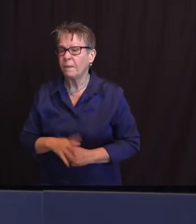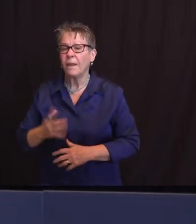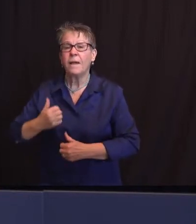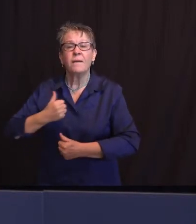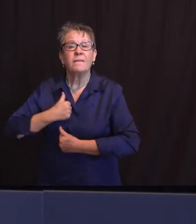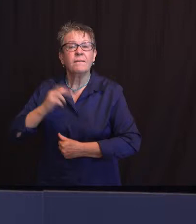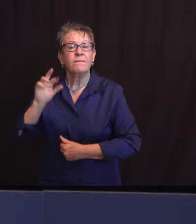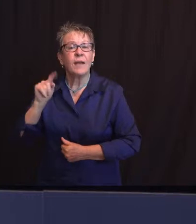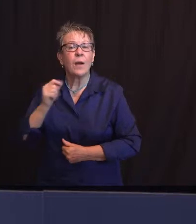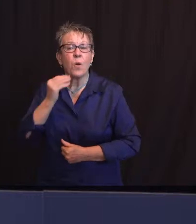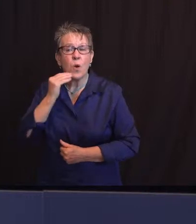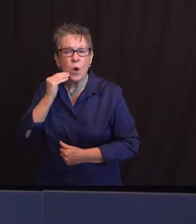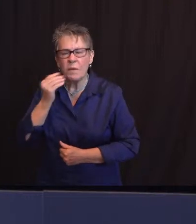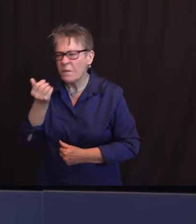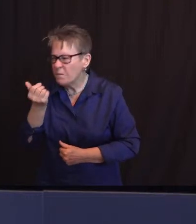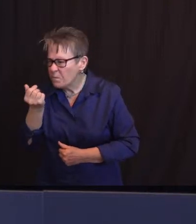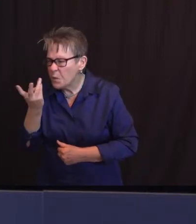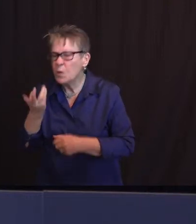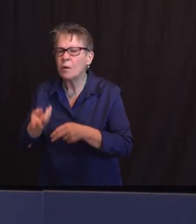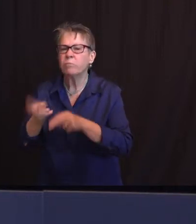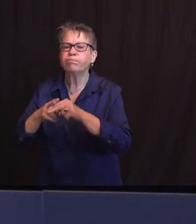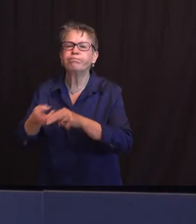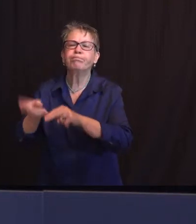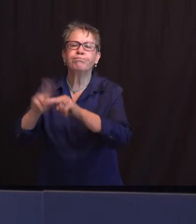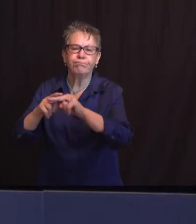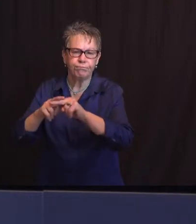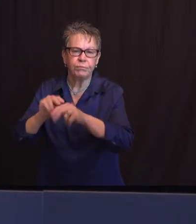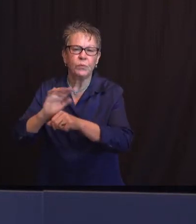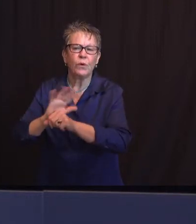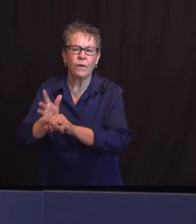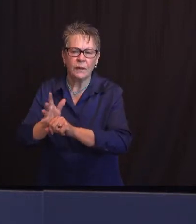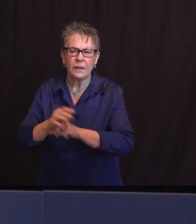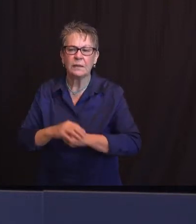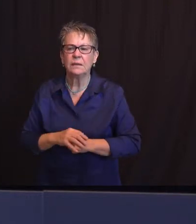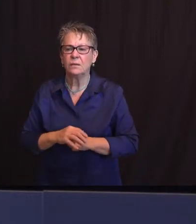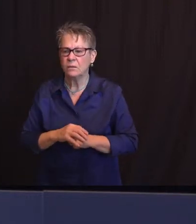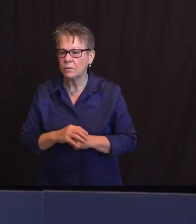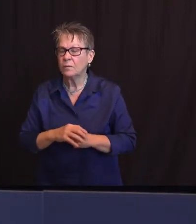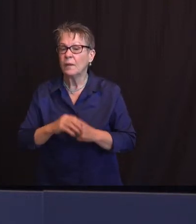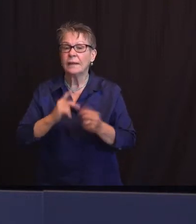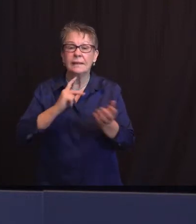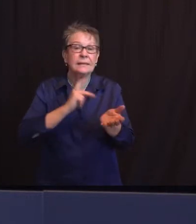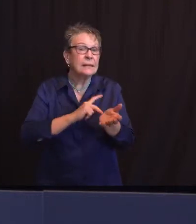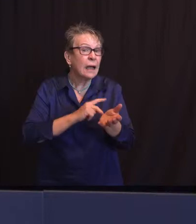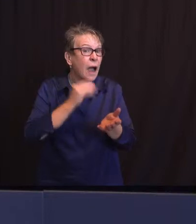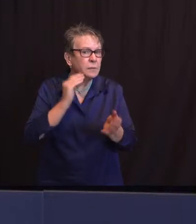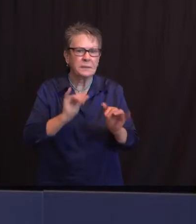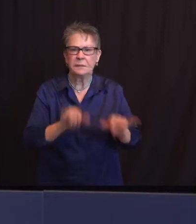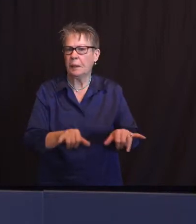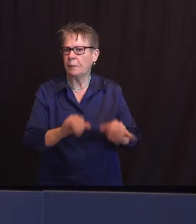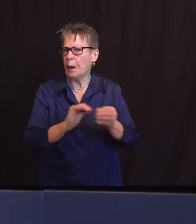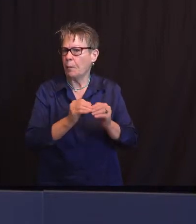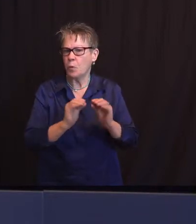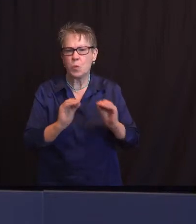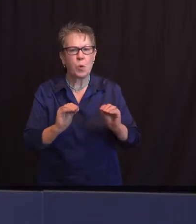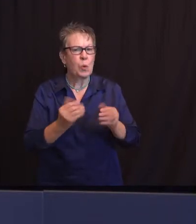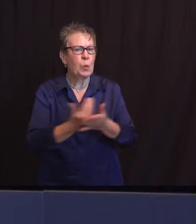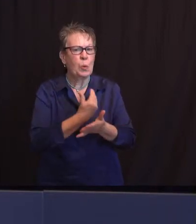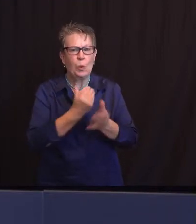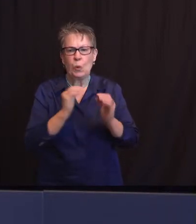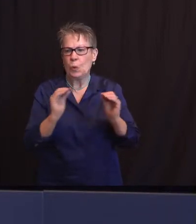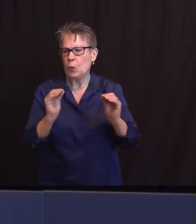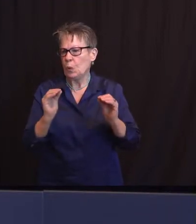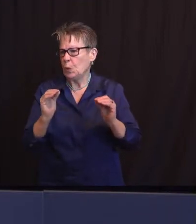their residents. At the state psychiatric hospitals, there are no new cases among residents. As of March 18th,